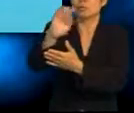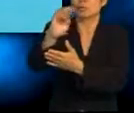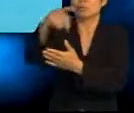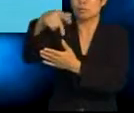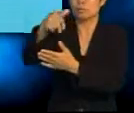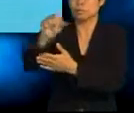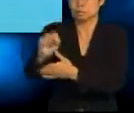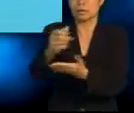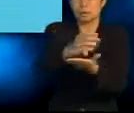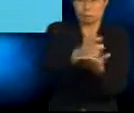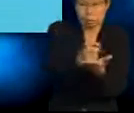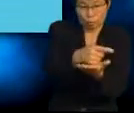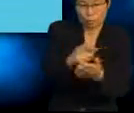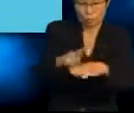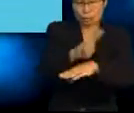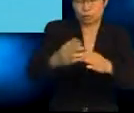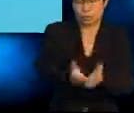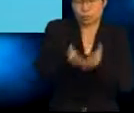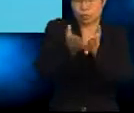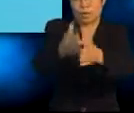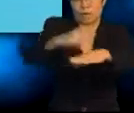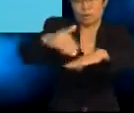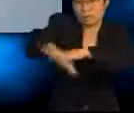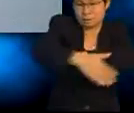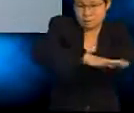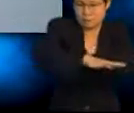A compass is used by ships at sea